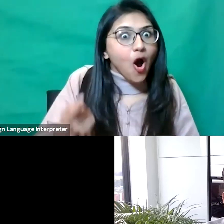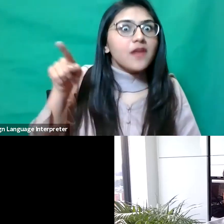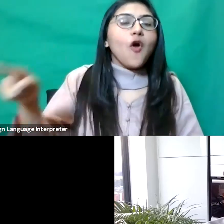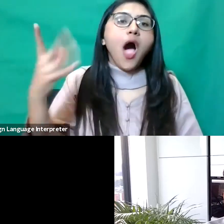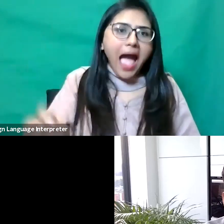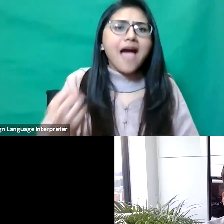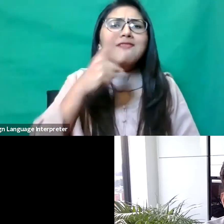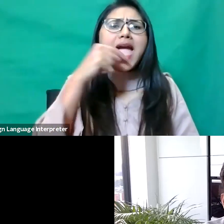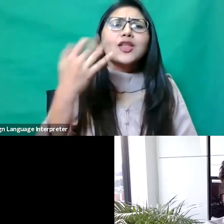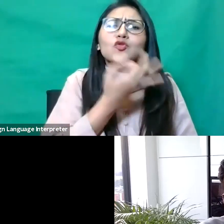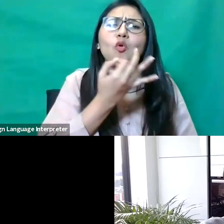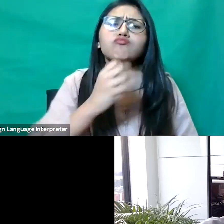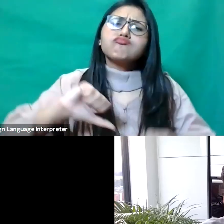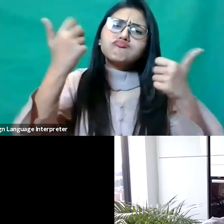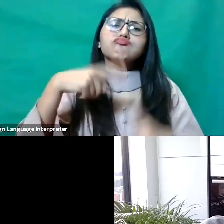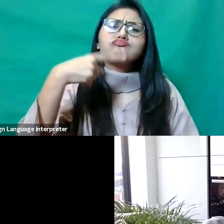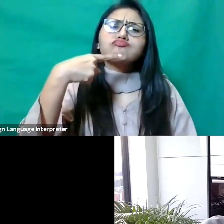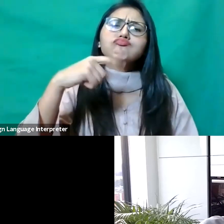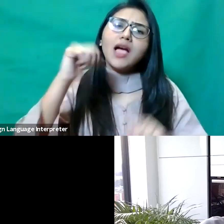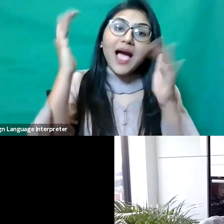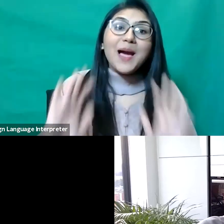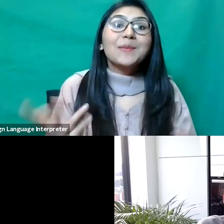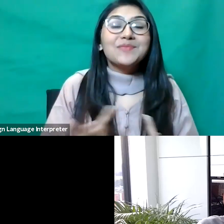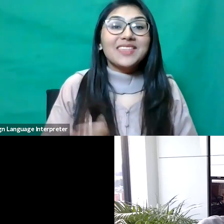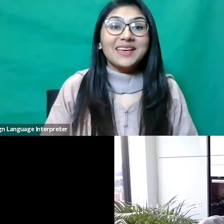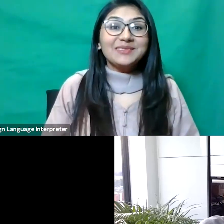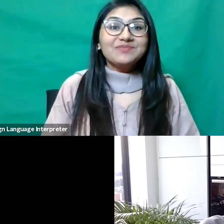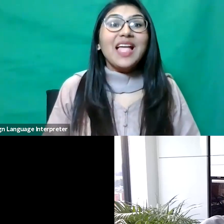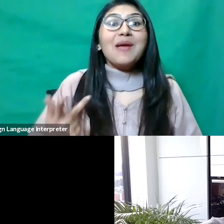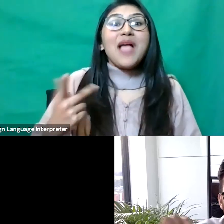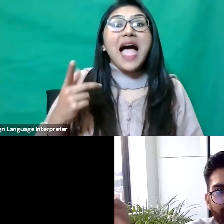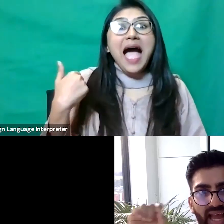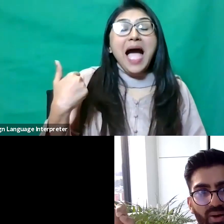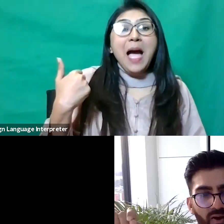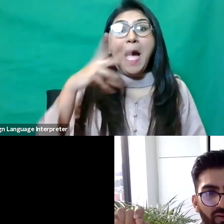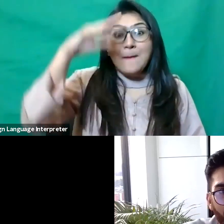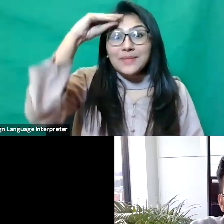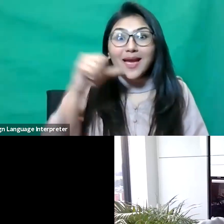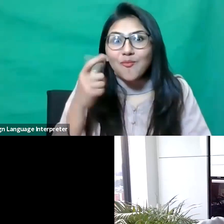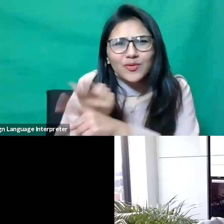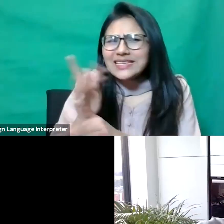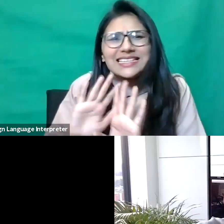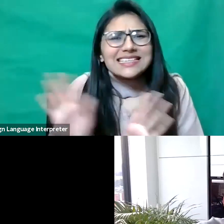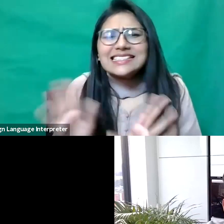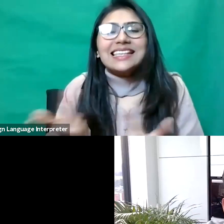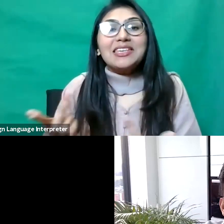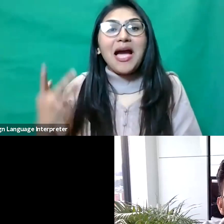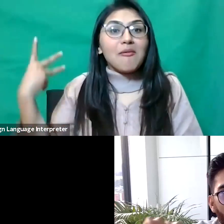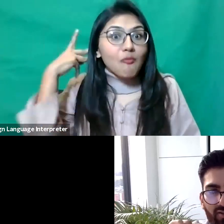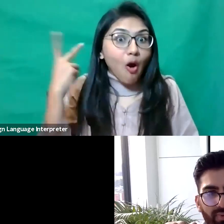my youngest brother, obviously my parents didn't teach them, but my youngest brother is just pick up from the movies,